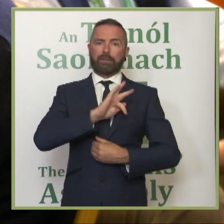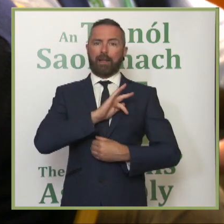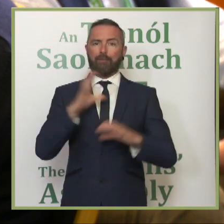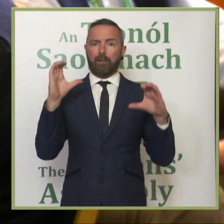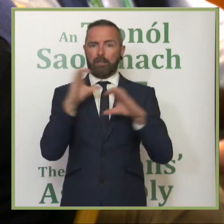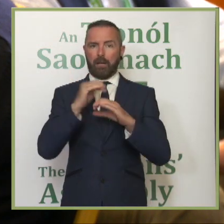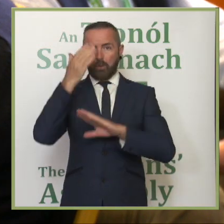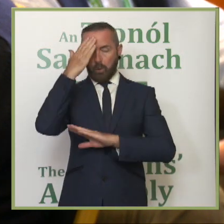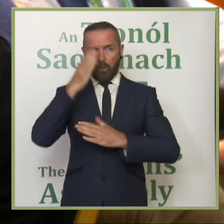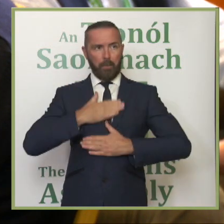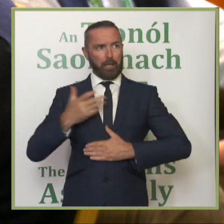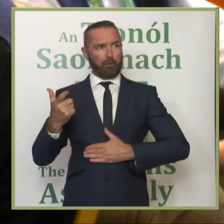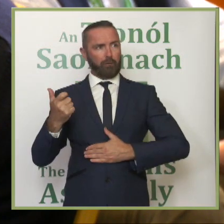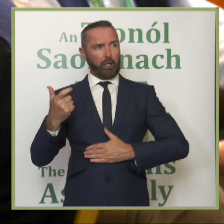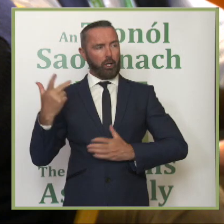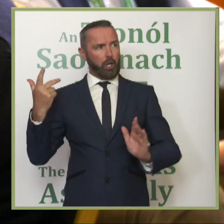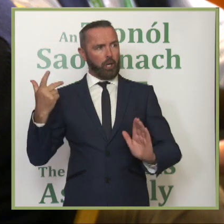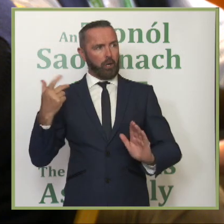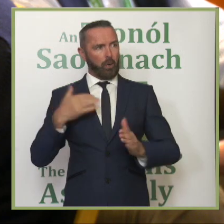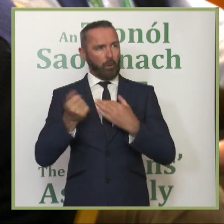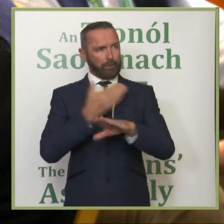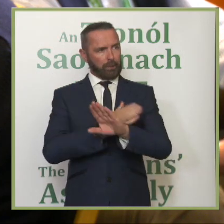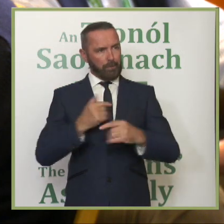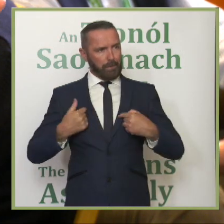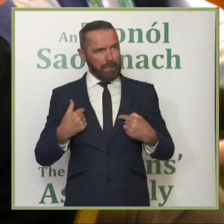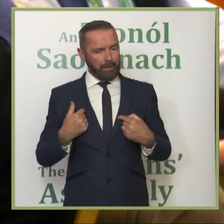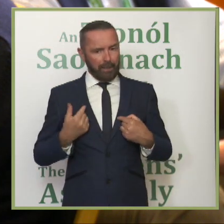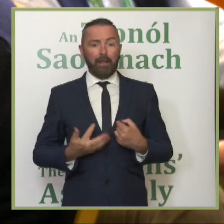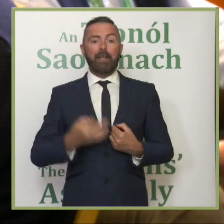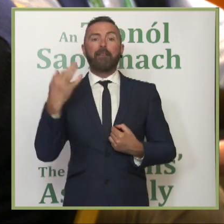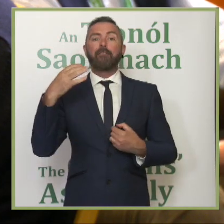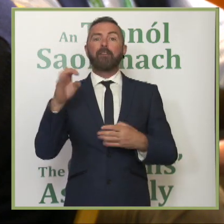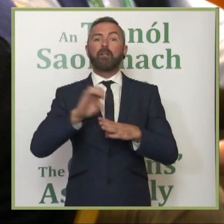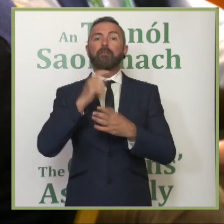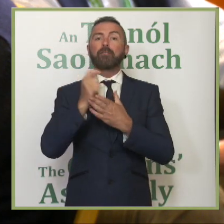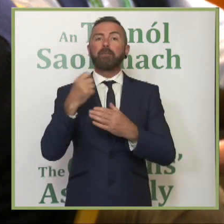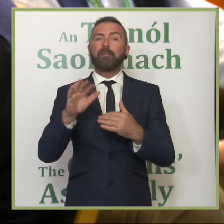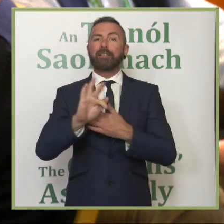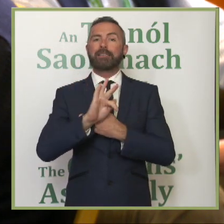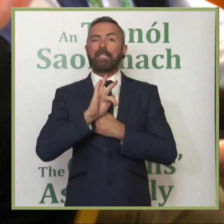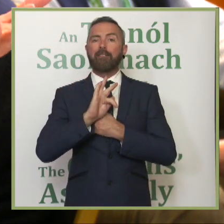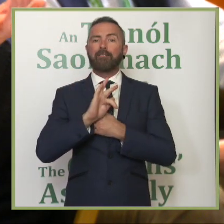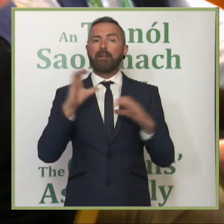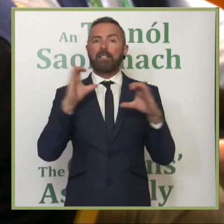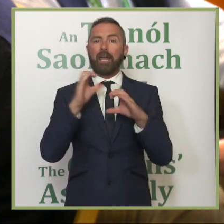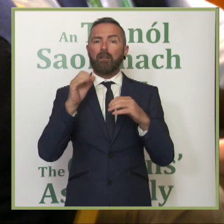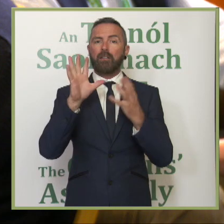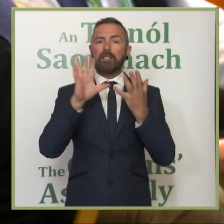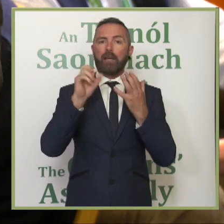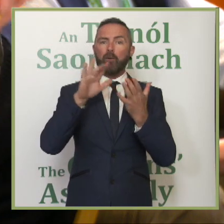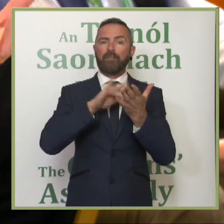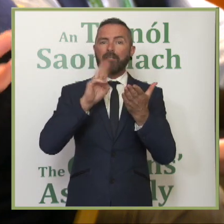and knowing your triggers, and maybe having, if you had time, to have a self-care, maybe 10 or 15-minute presentation